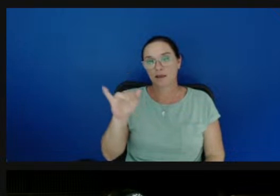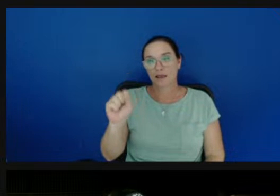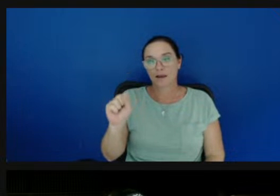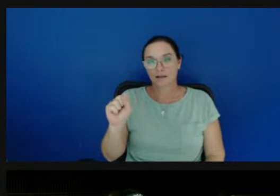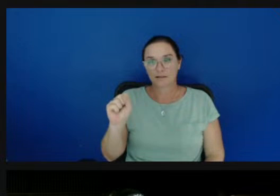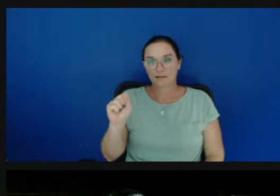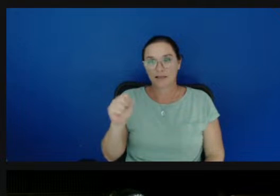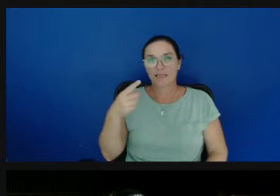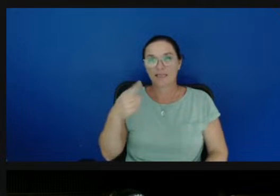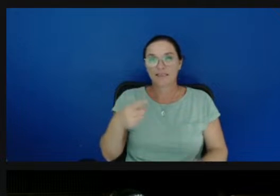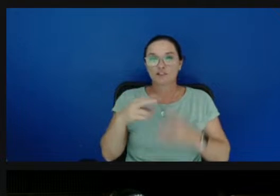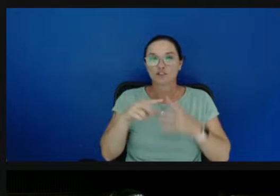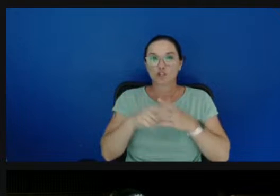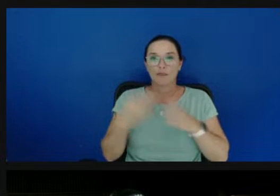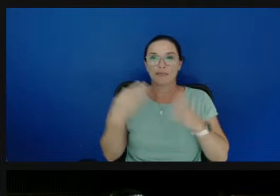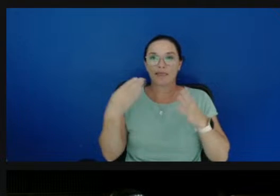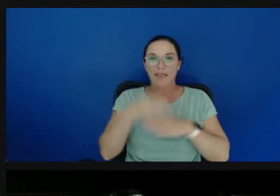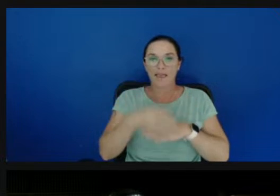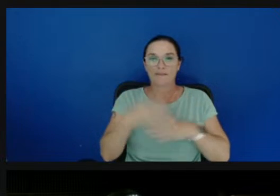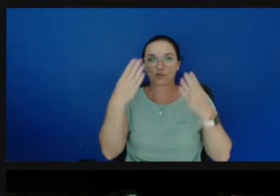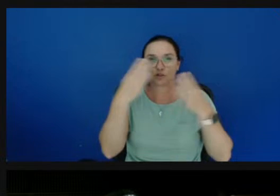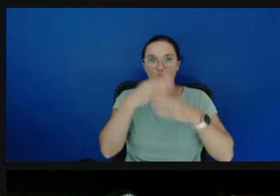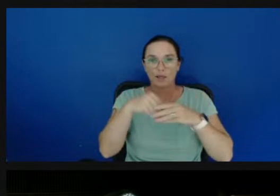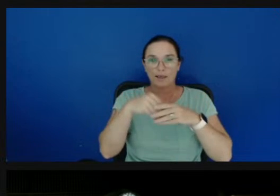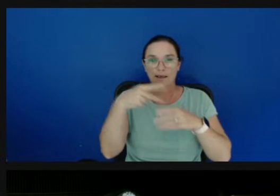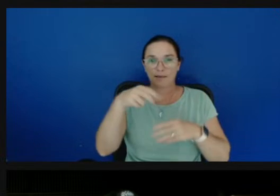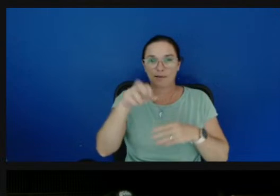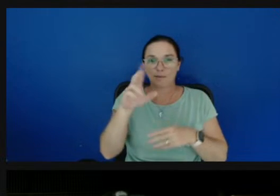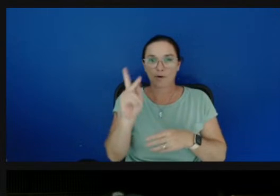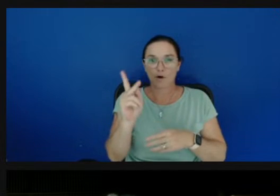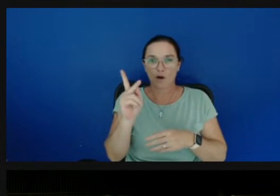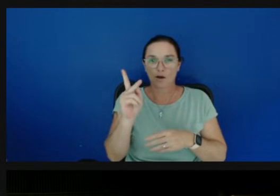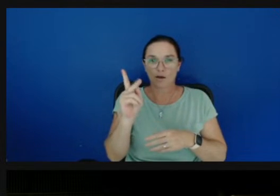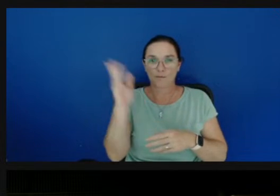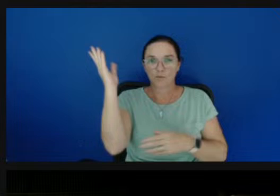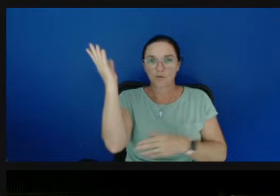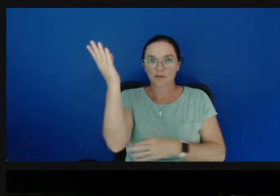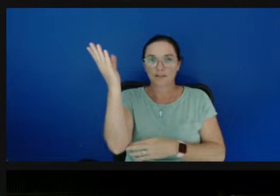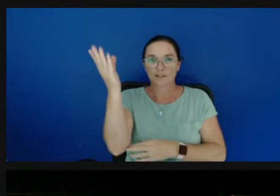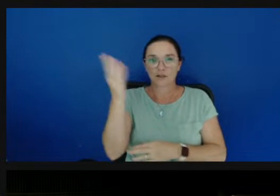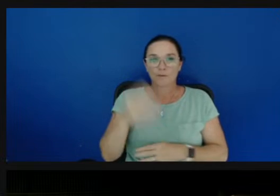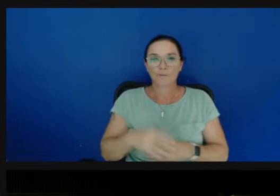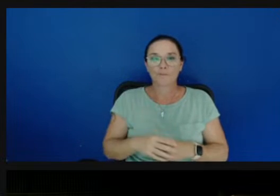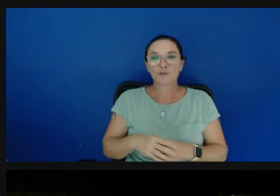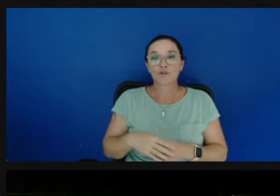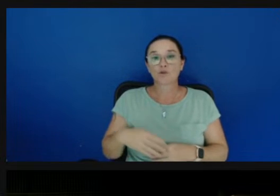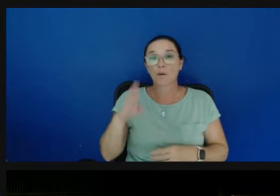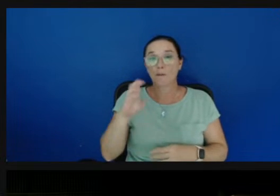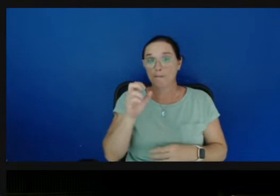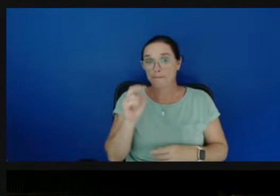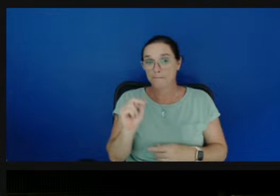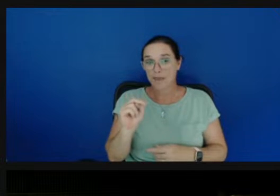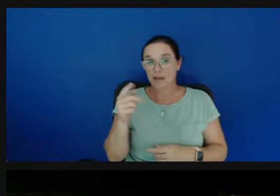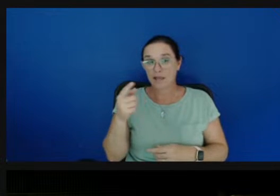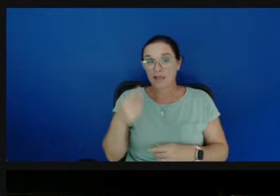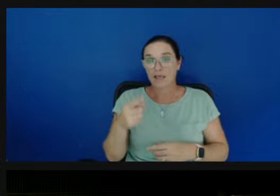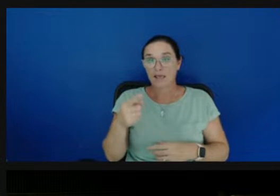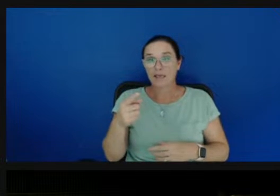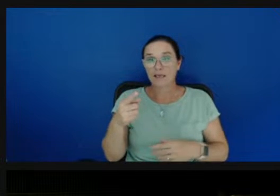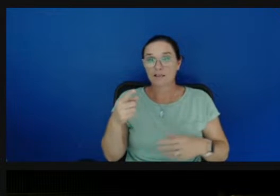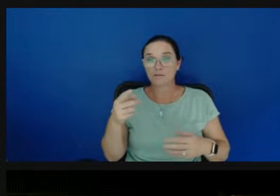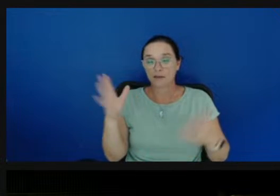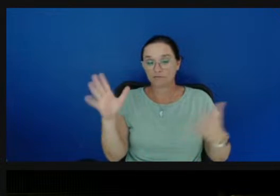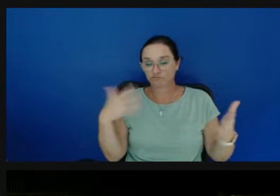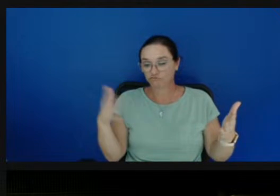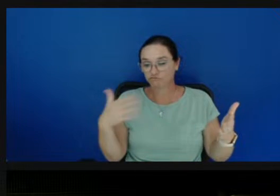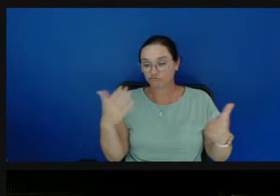After Dark in the Park presentation. And I just want to comment a little bit here that Ben Gaddis has been scanning the photos in the